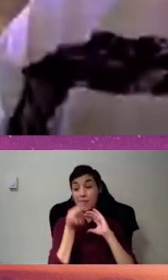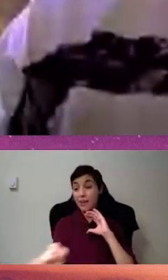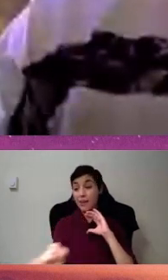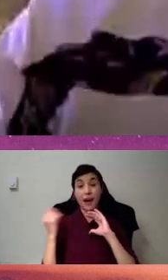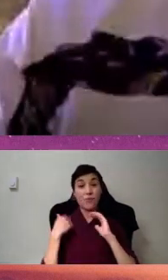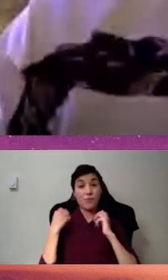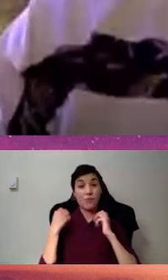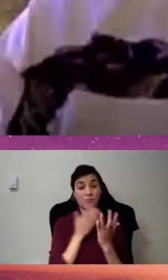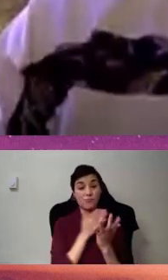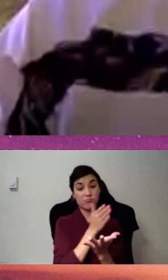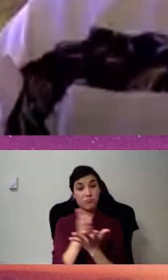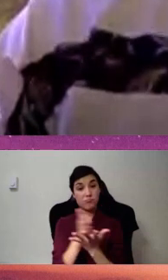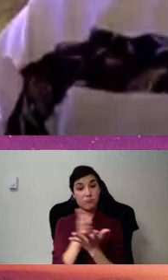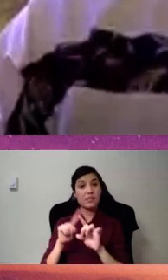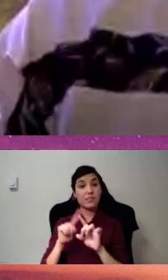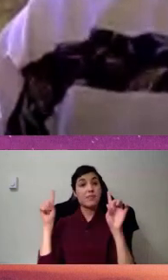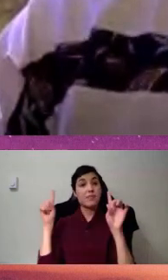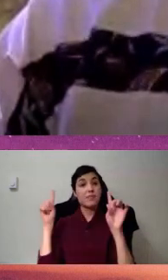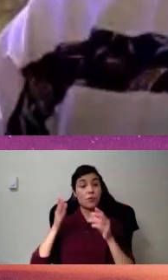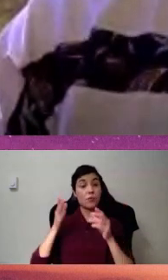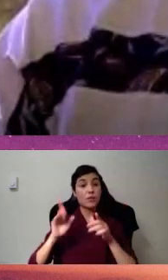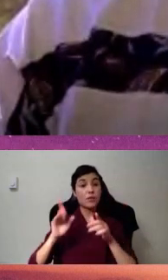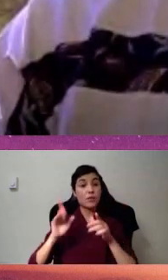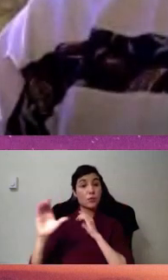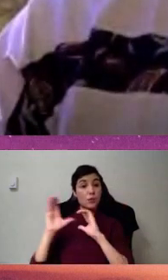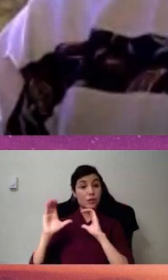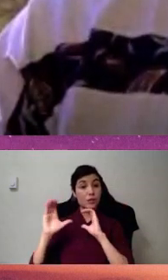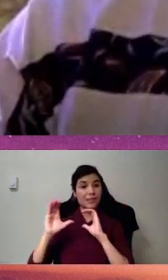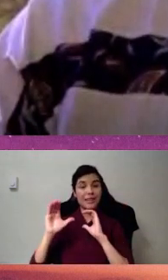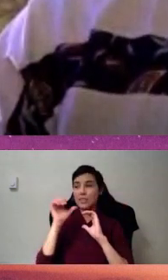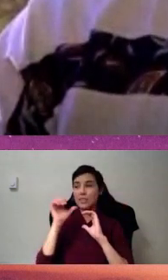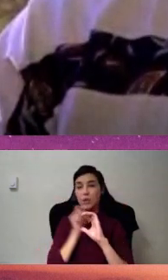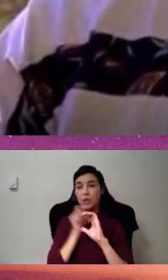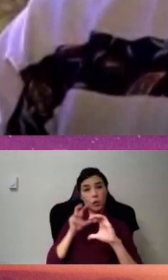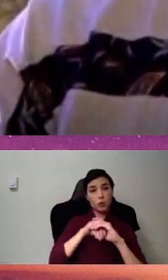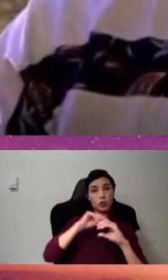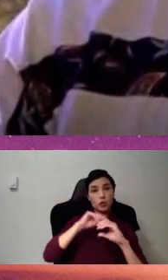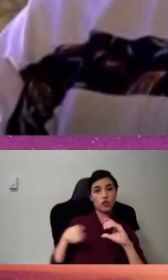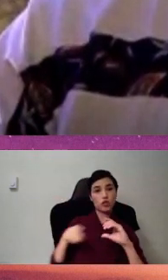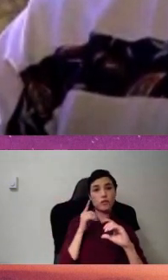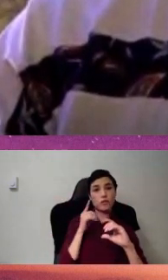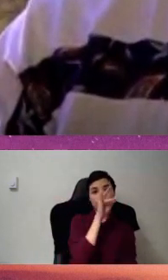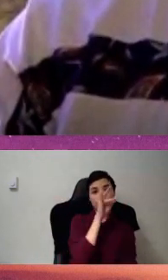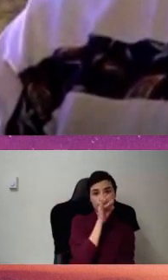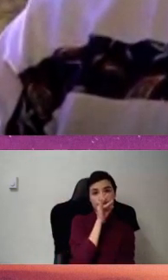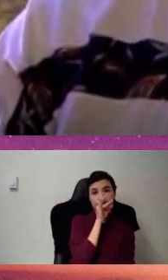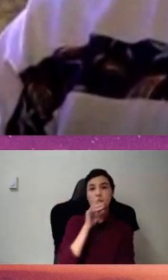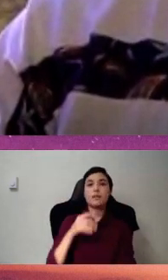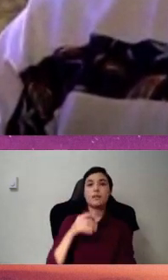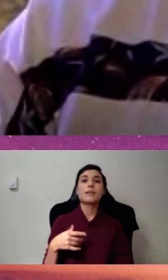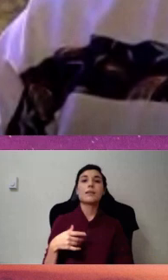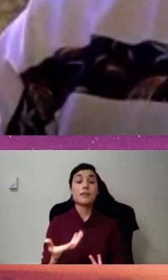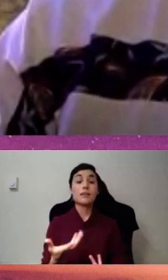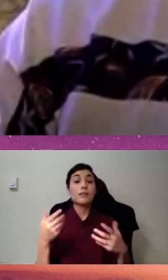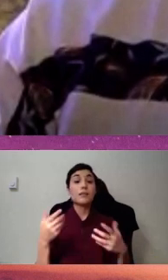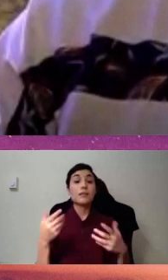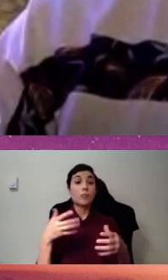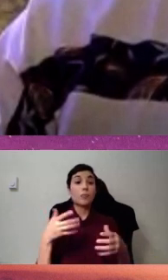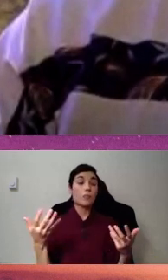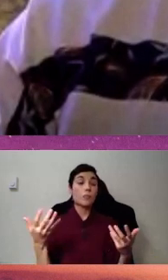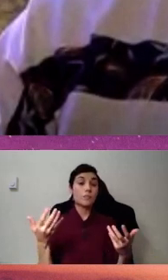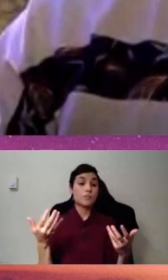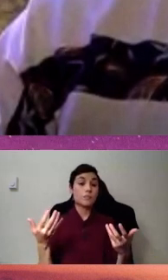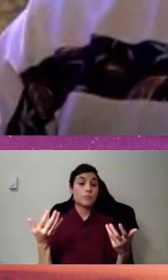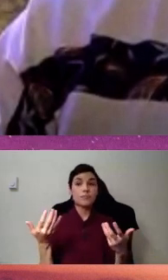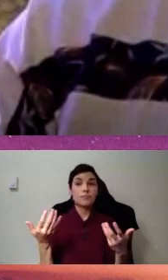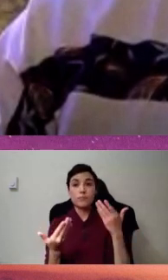that are also nonverbal, right? A lot of which being, what we consider today to be psychic. There's